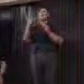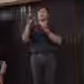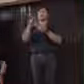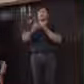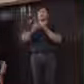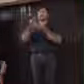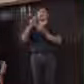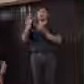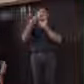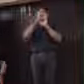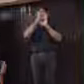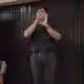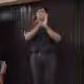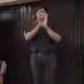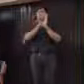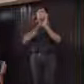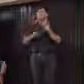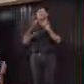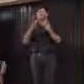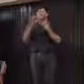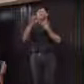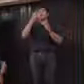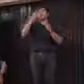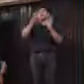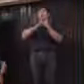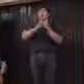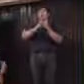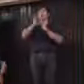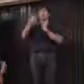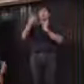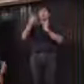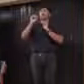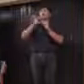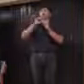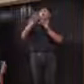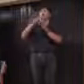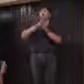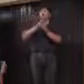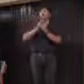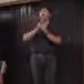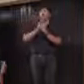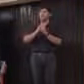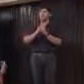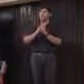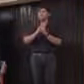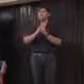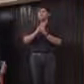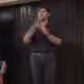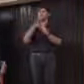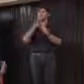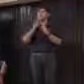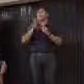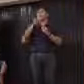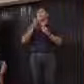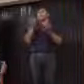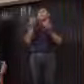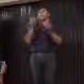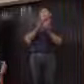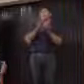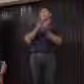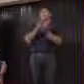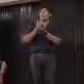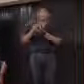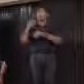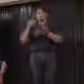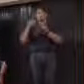to legal sort of arrangements, and that's vitally different. I'd like to suggest that, in some ways, yes, it's easy